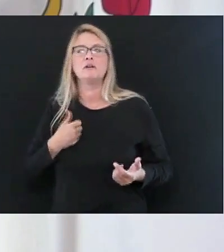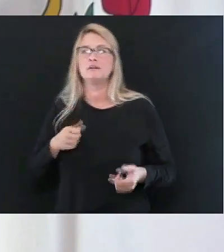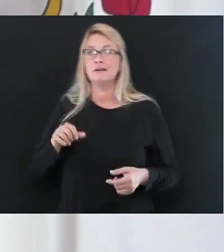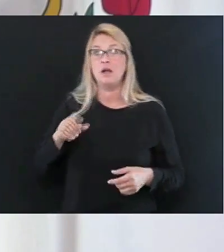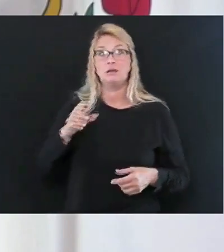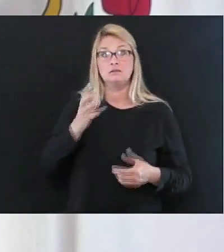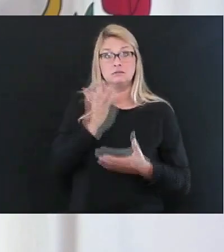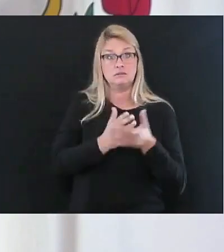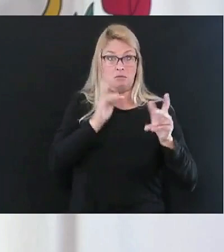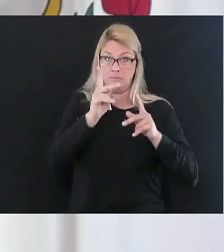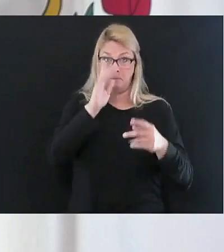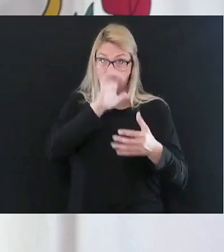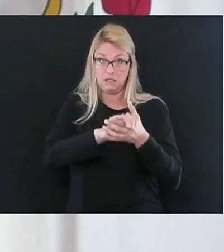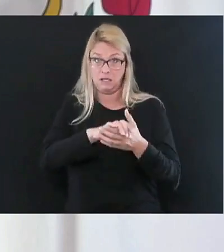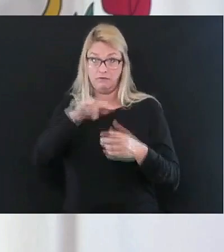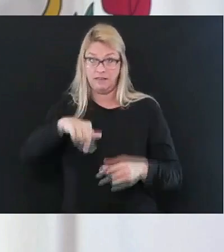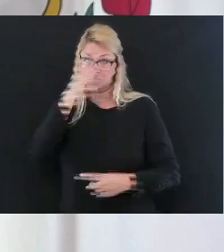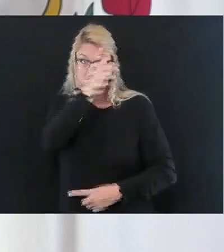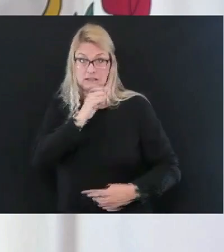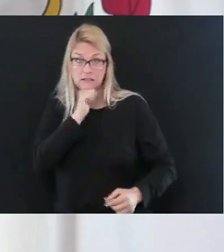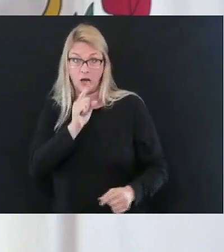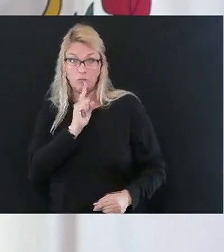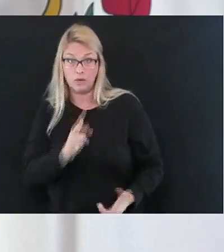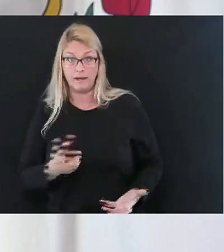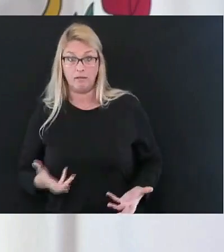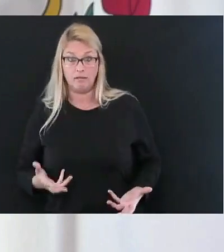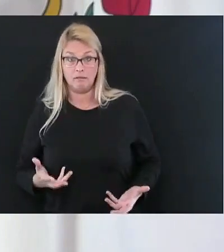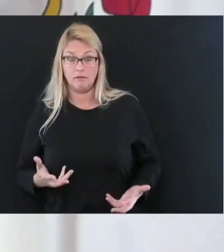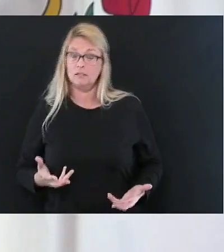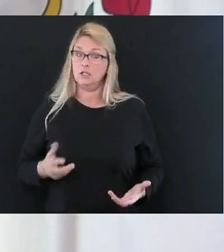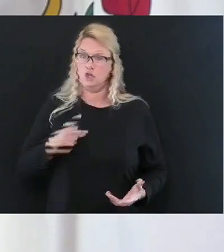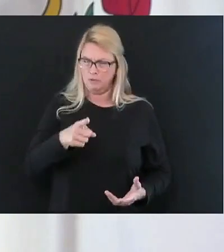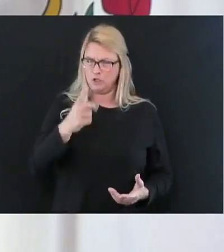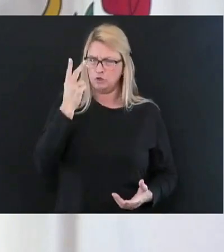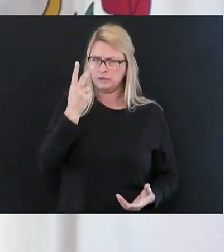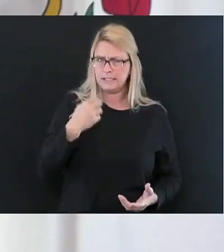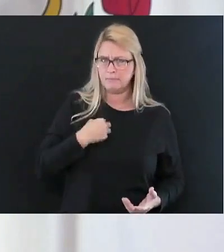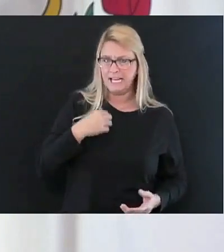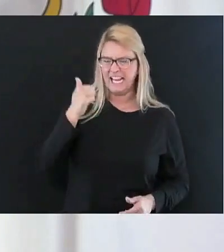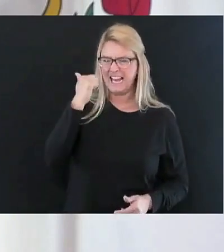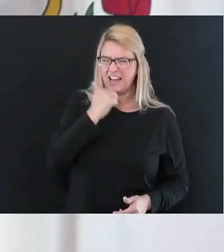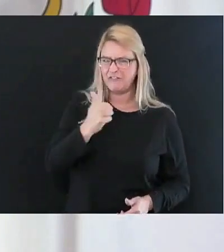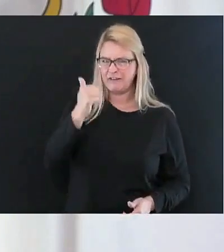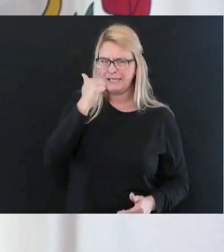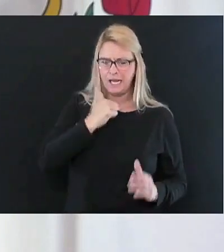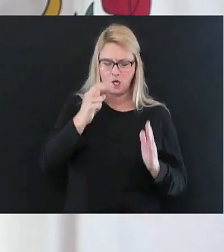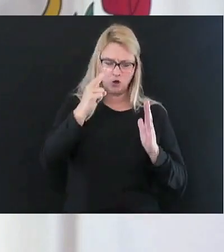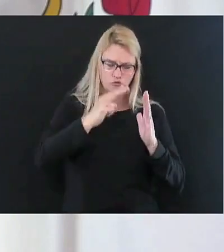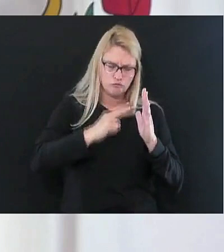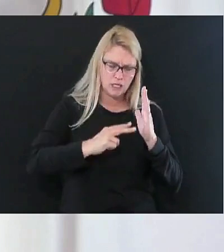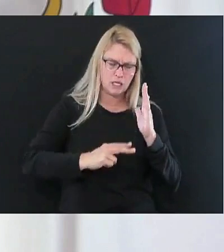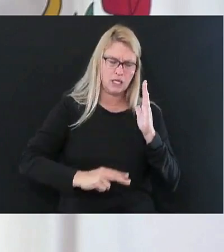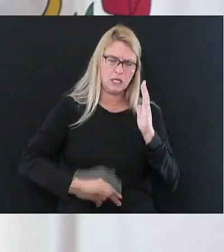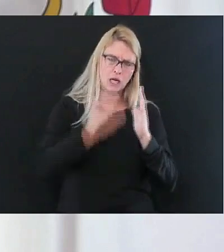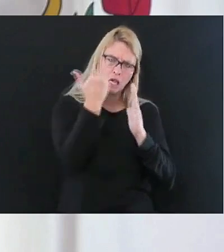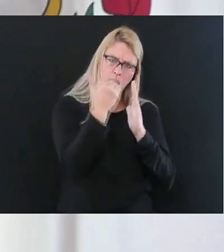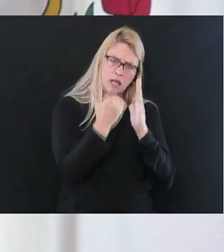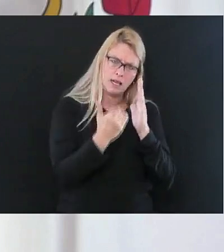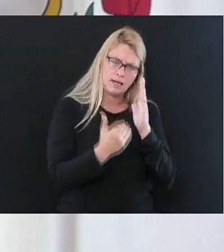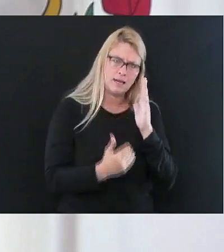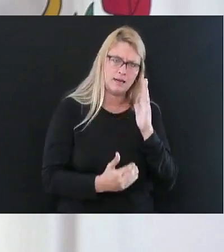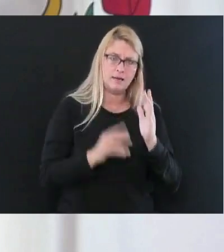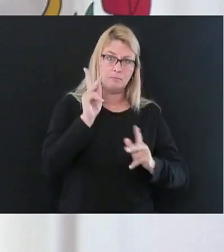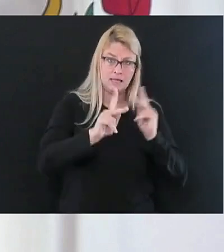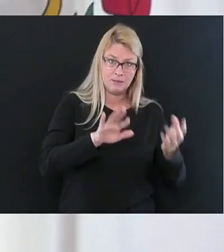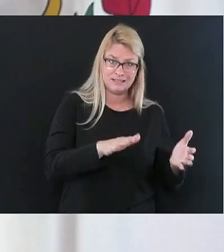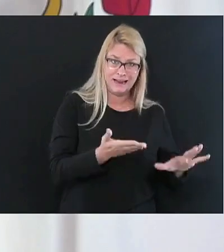yet every day you hear me, don't you? You hear me go through and read and read and read, and more have died, and